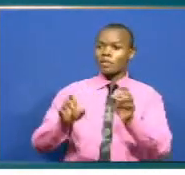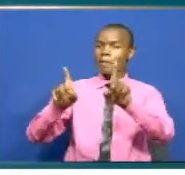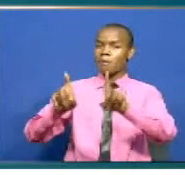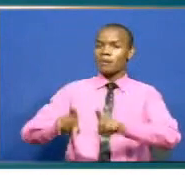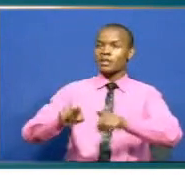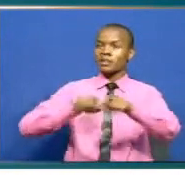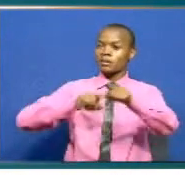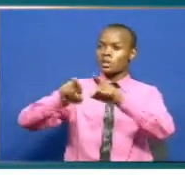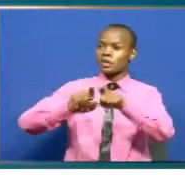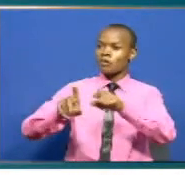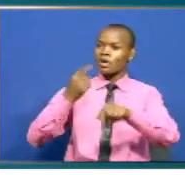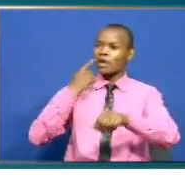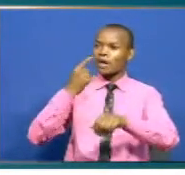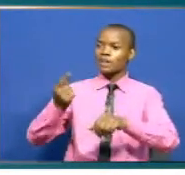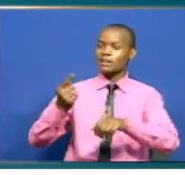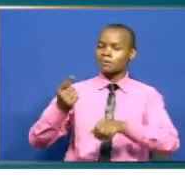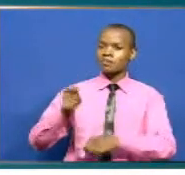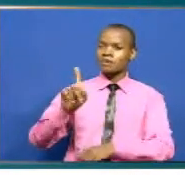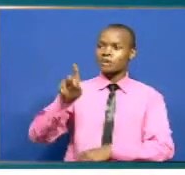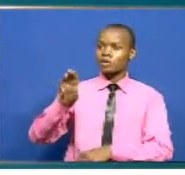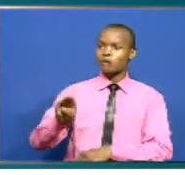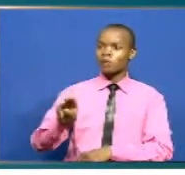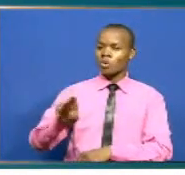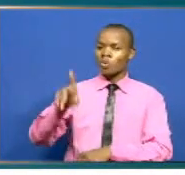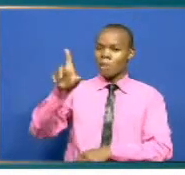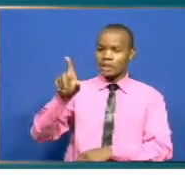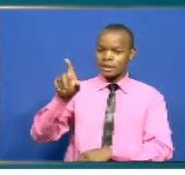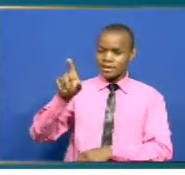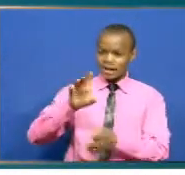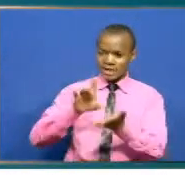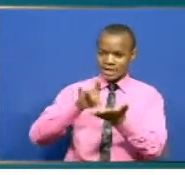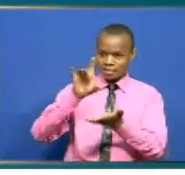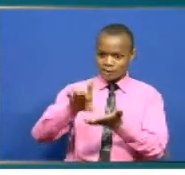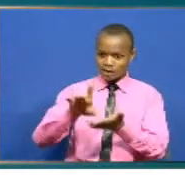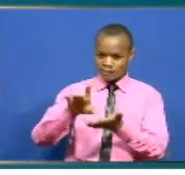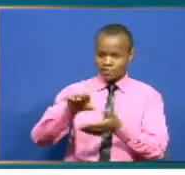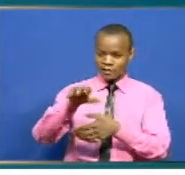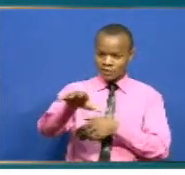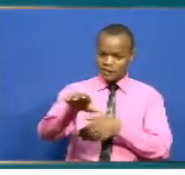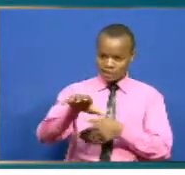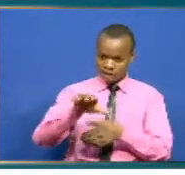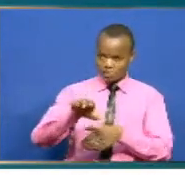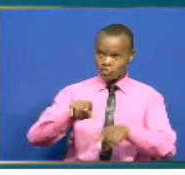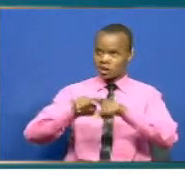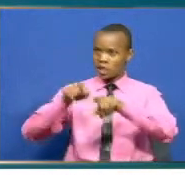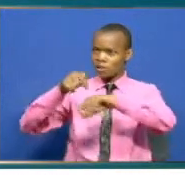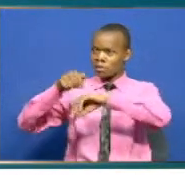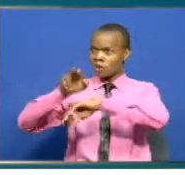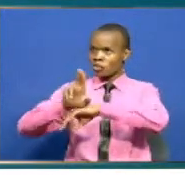So the cost of fuel, the cost of travel, the time taken, the pain,